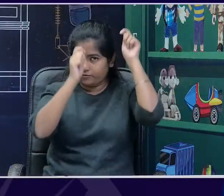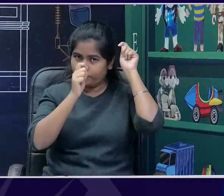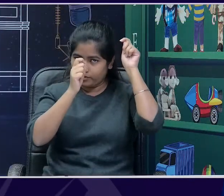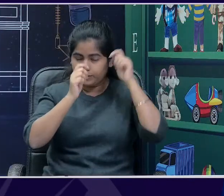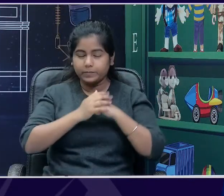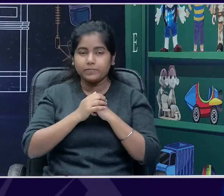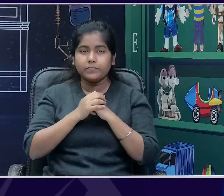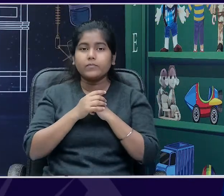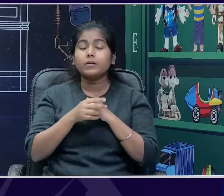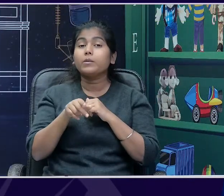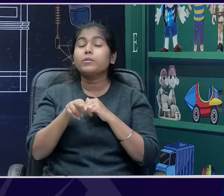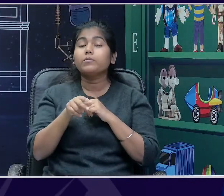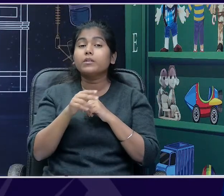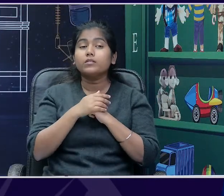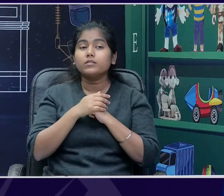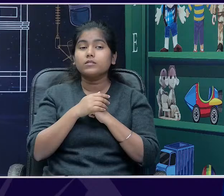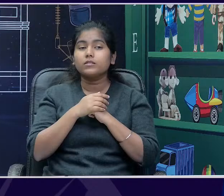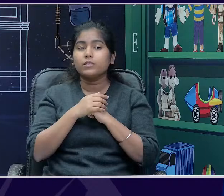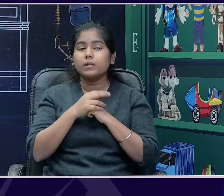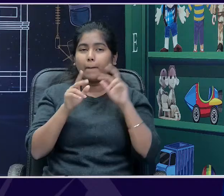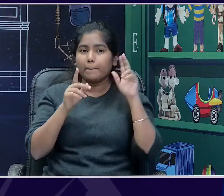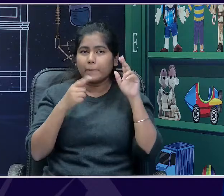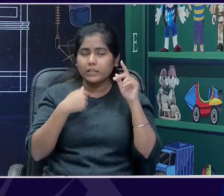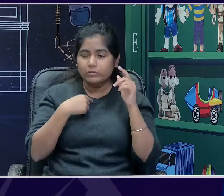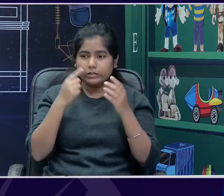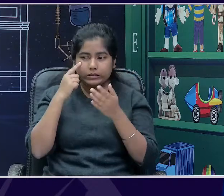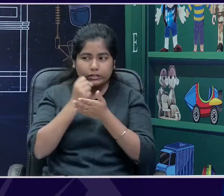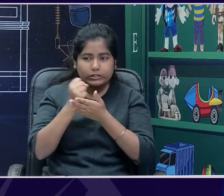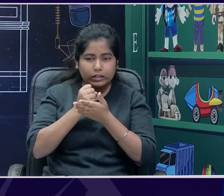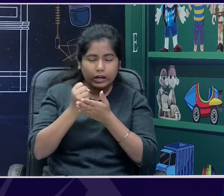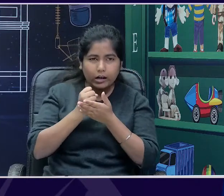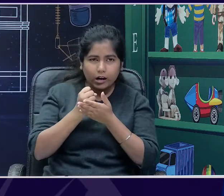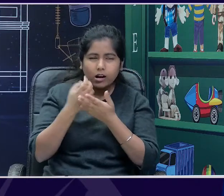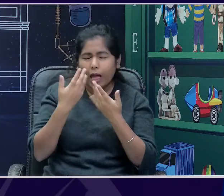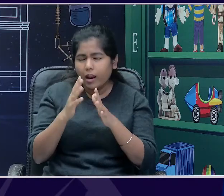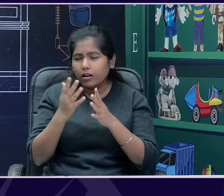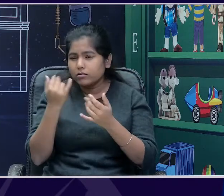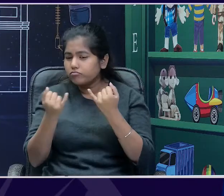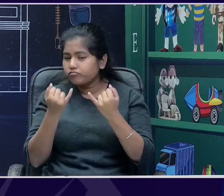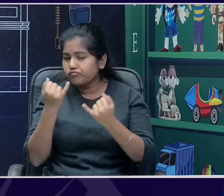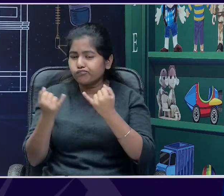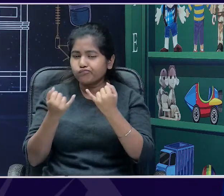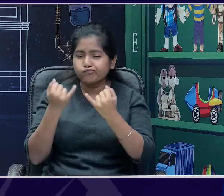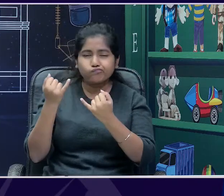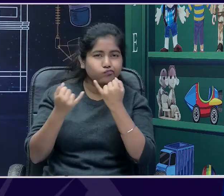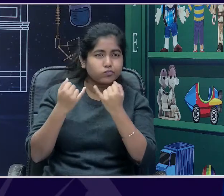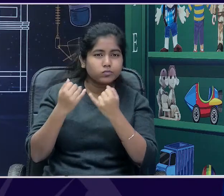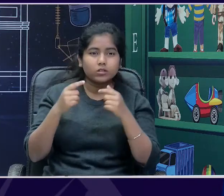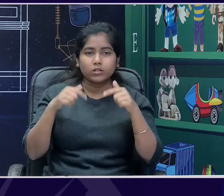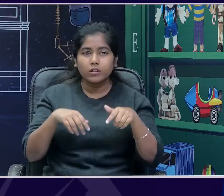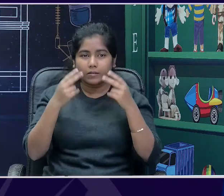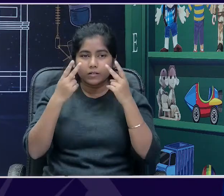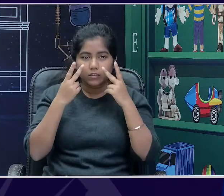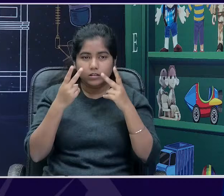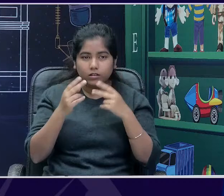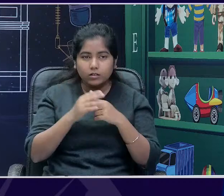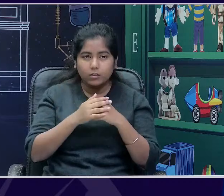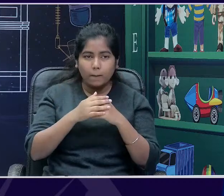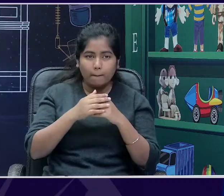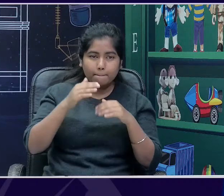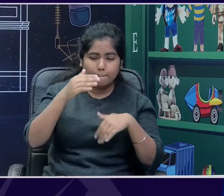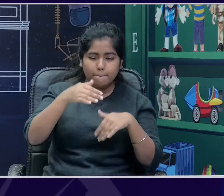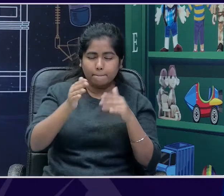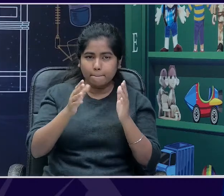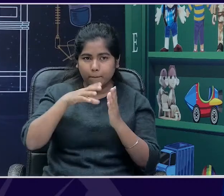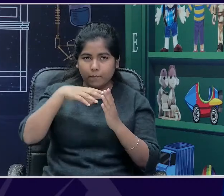hat, means I'm going to find out something. And here I have seen a box.